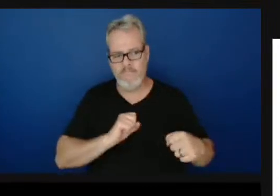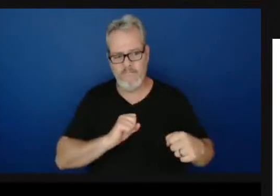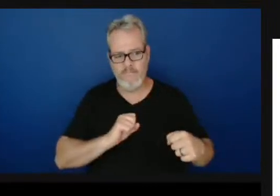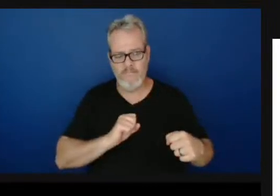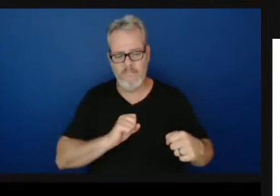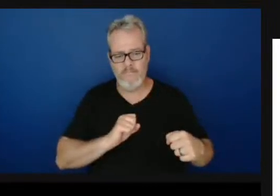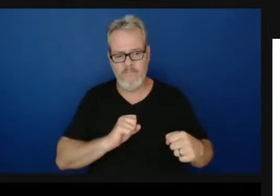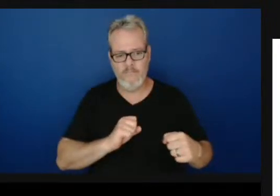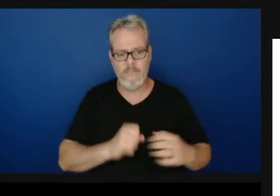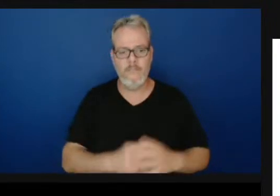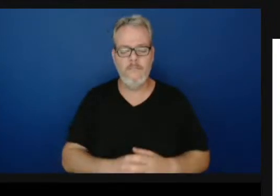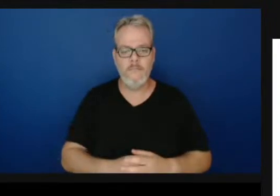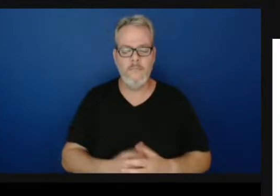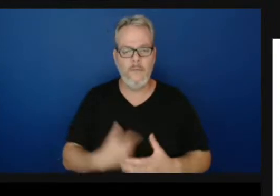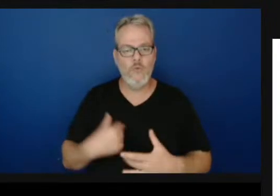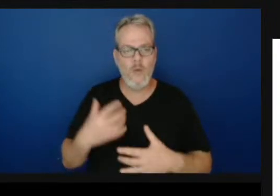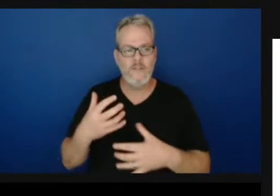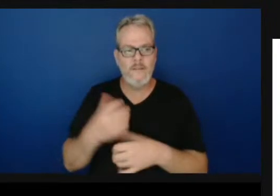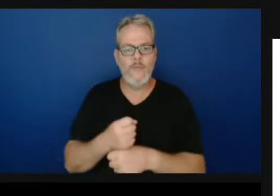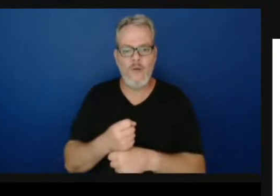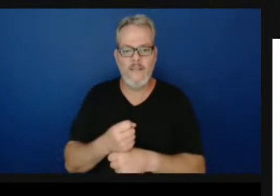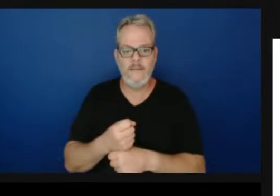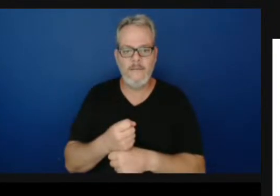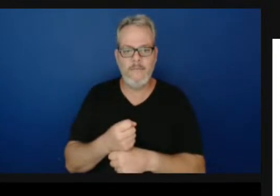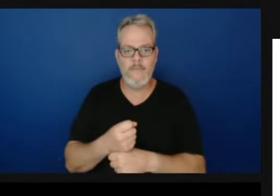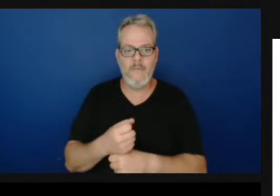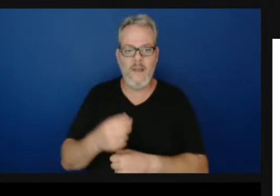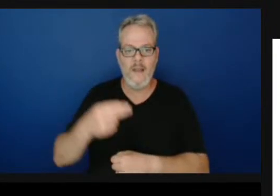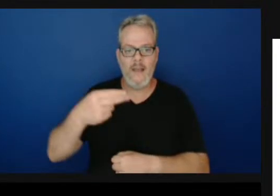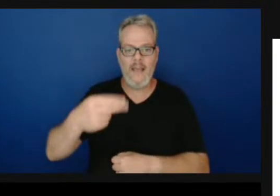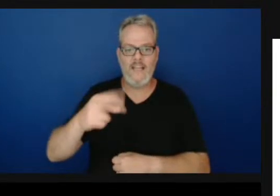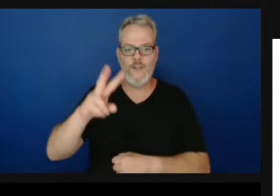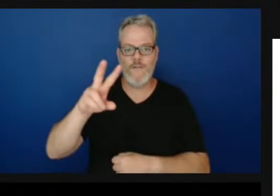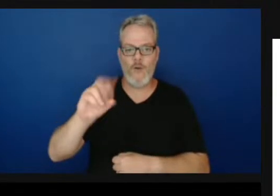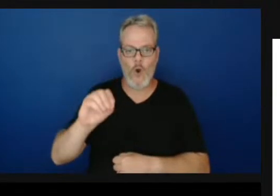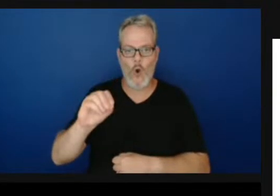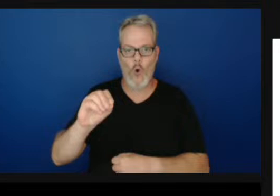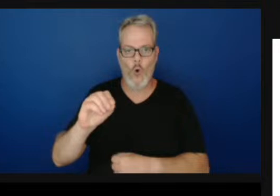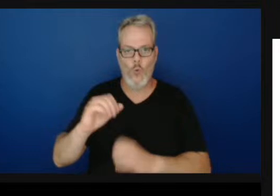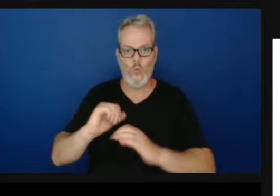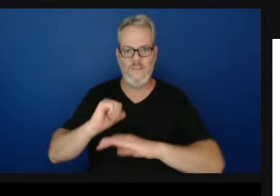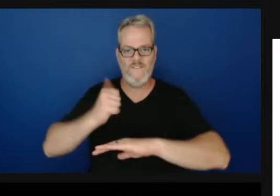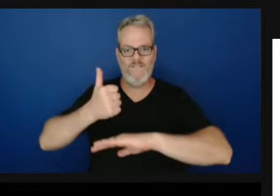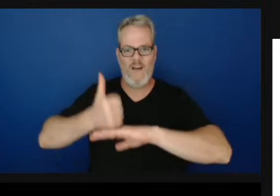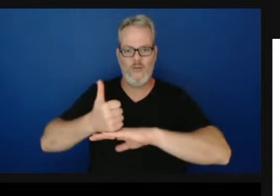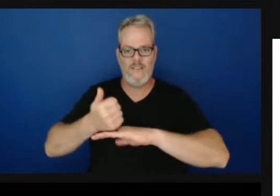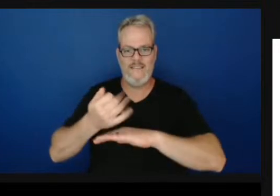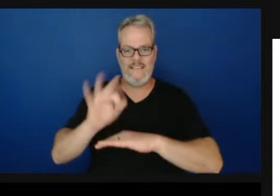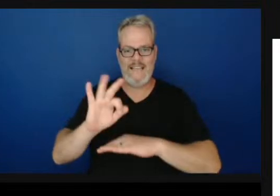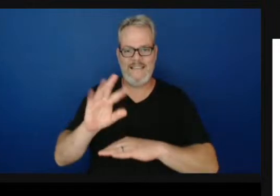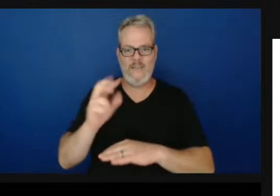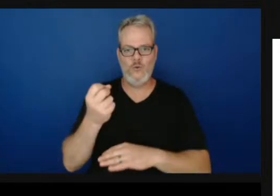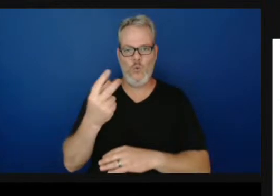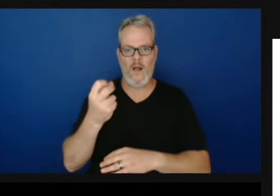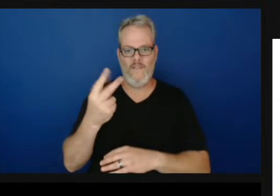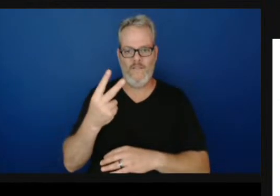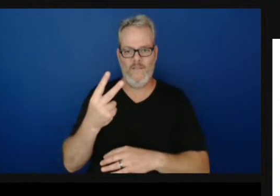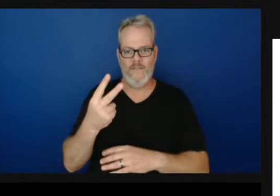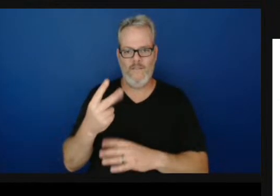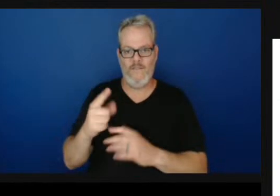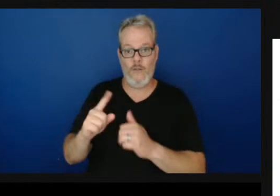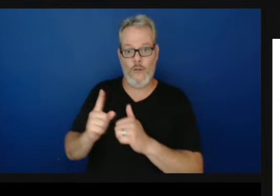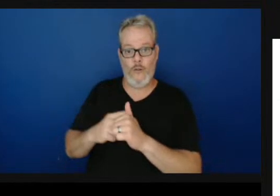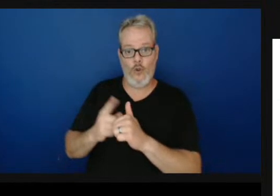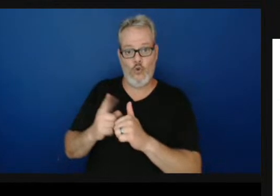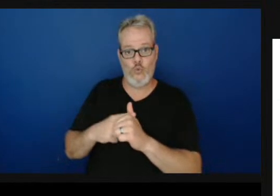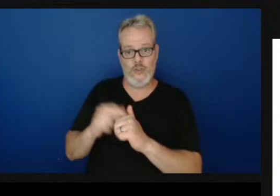So I'll summarize a little bit here. HVO was founded in 1912. The original building was by Volcano